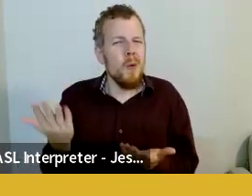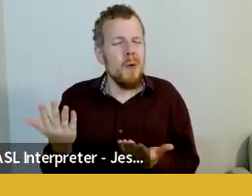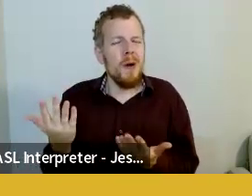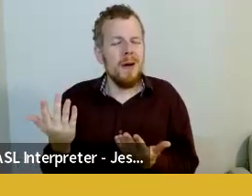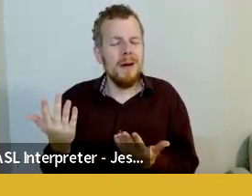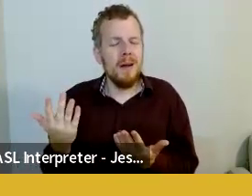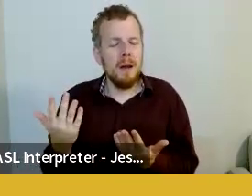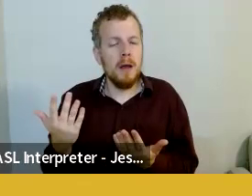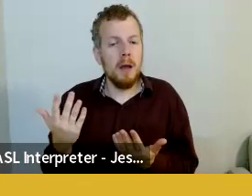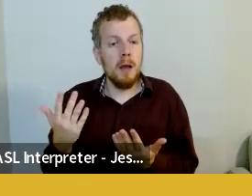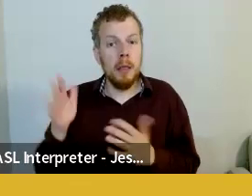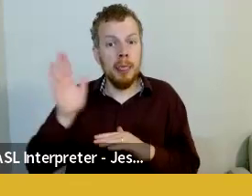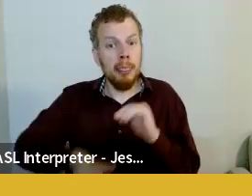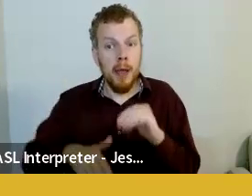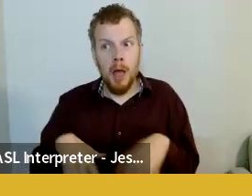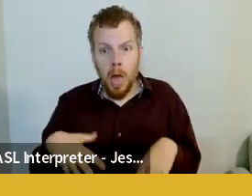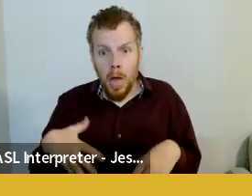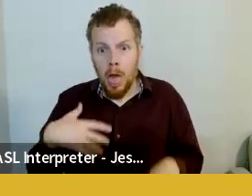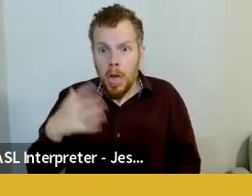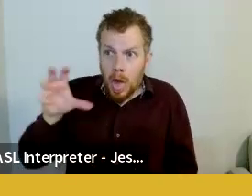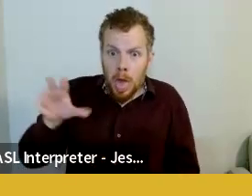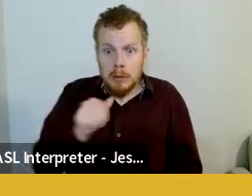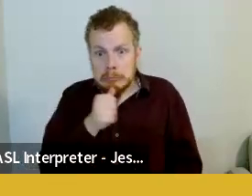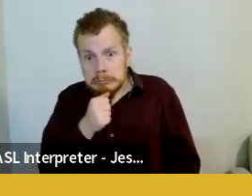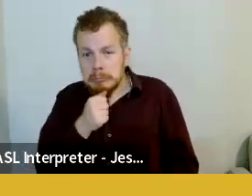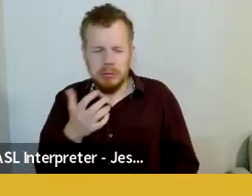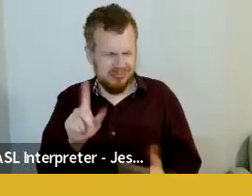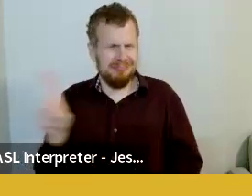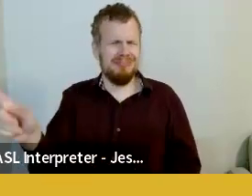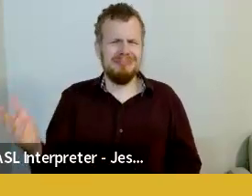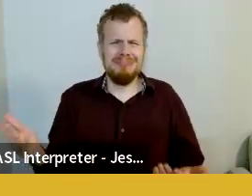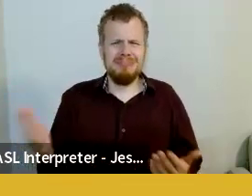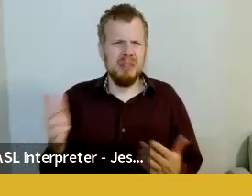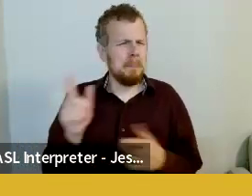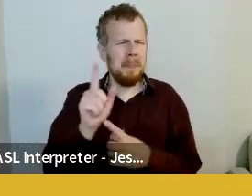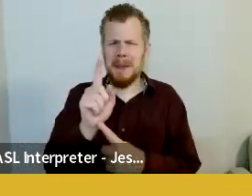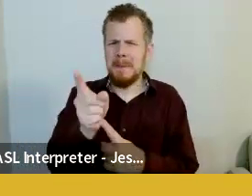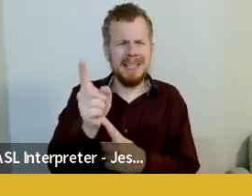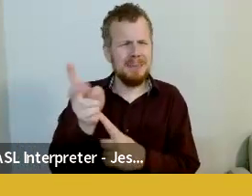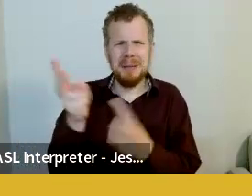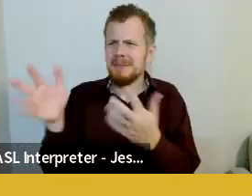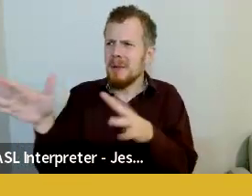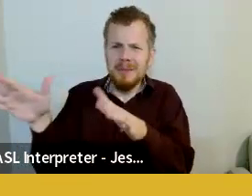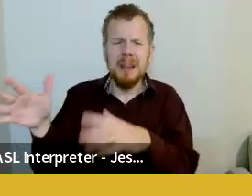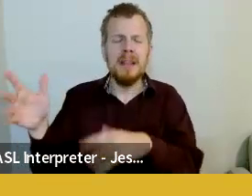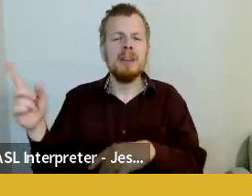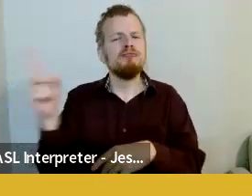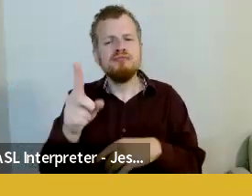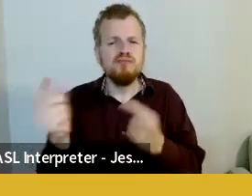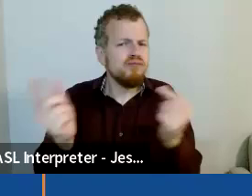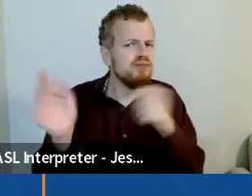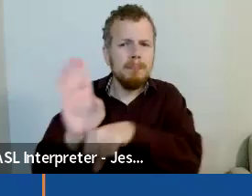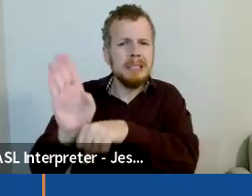are not suffering from heat exhaustion and you're still getting whatever task you wanted to get done completed for the day.